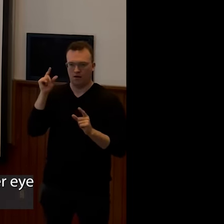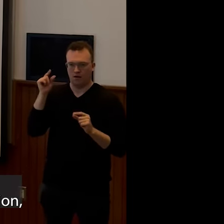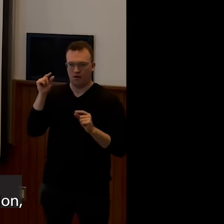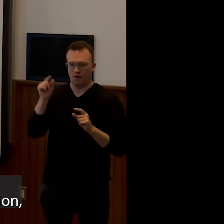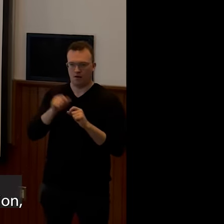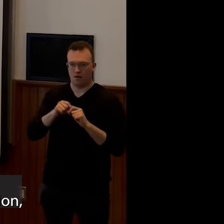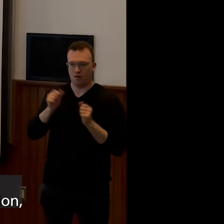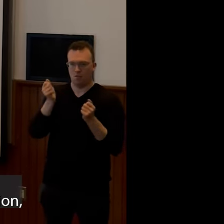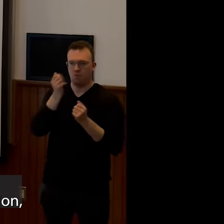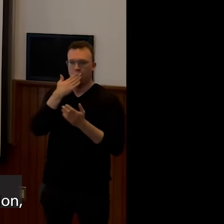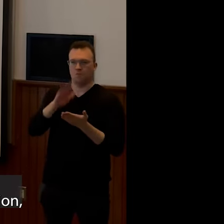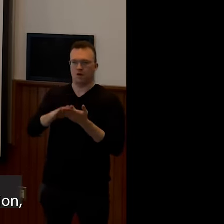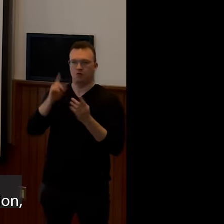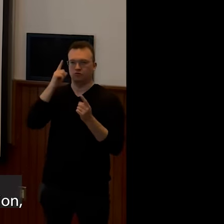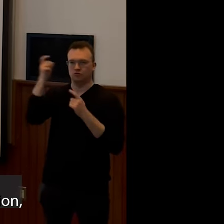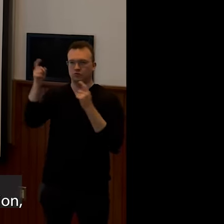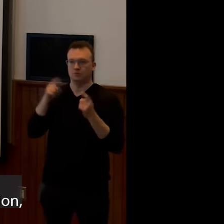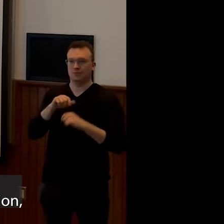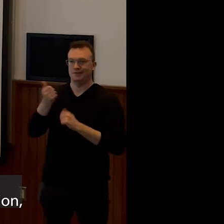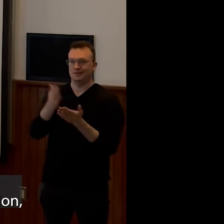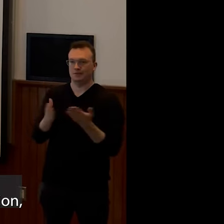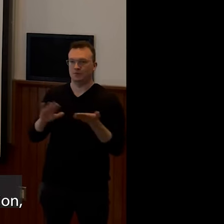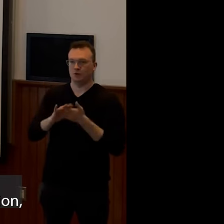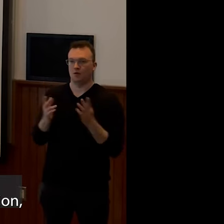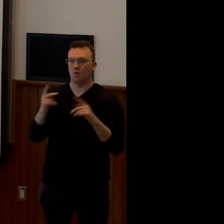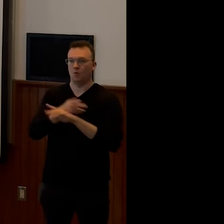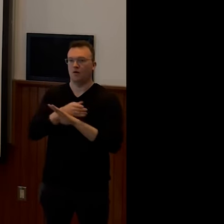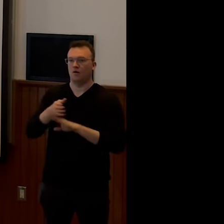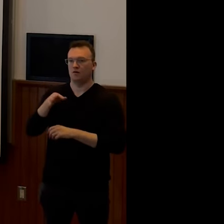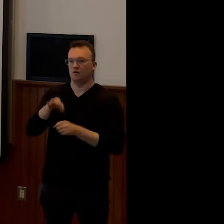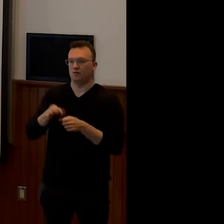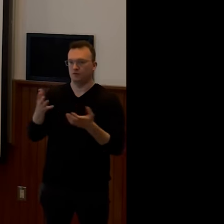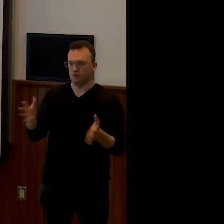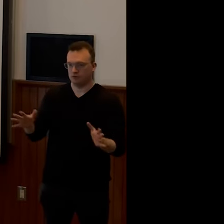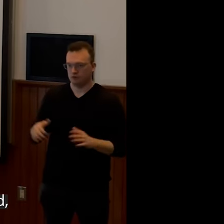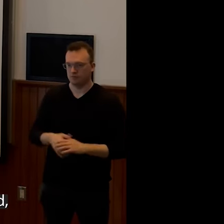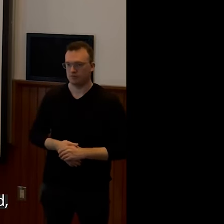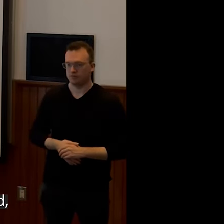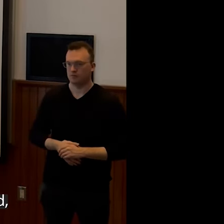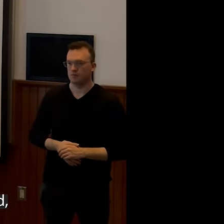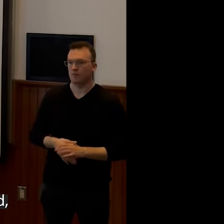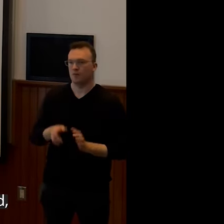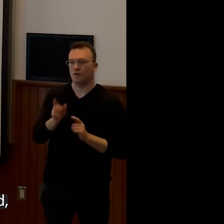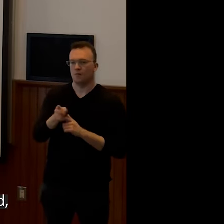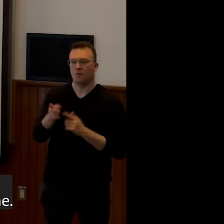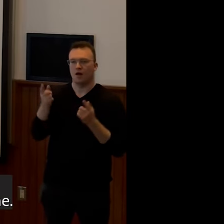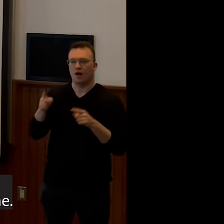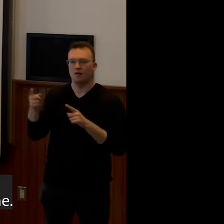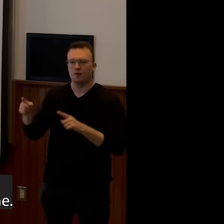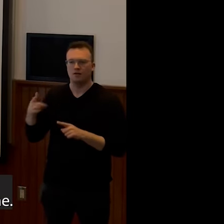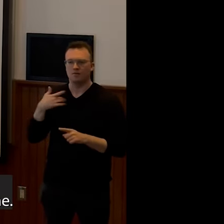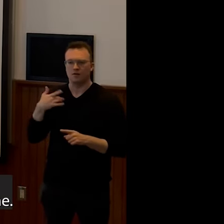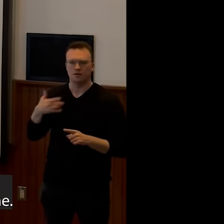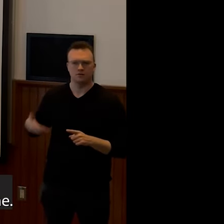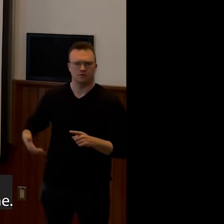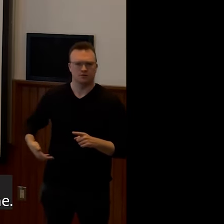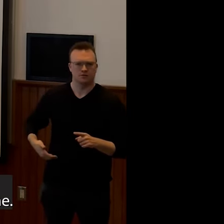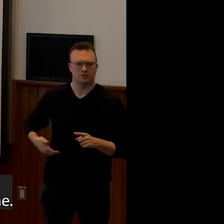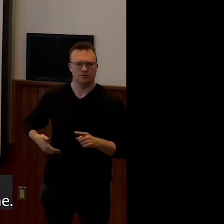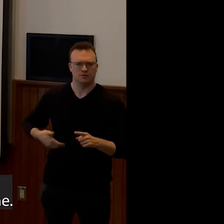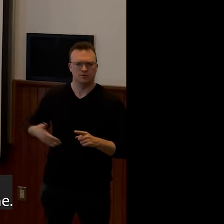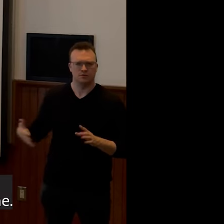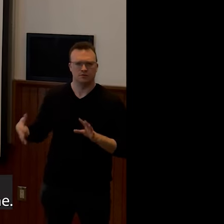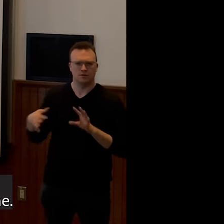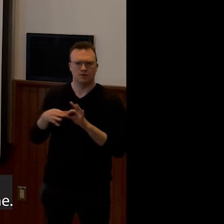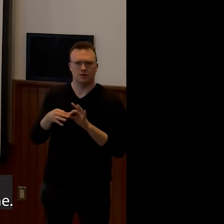nightmares, here was another thing that had worsened after the election. The moments when it happened, this feeling, seemed to also accompany